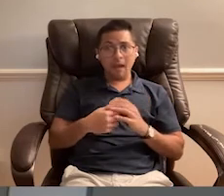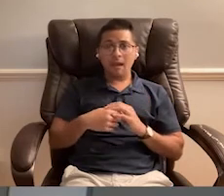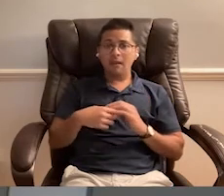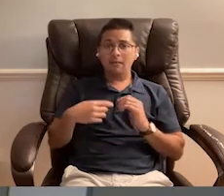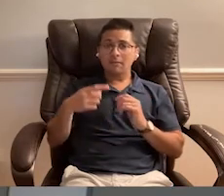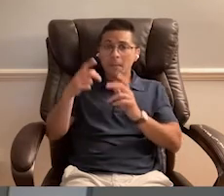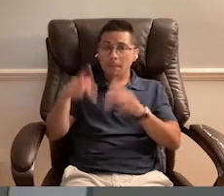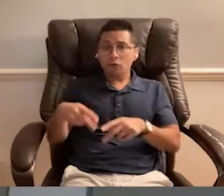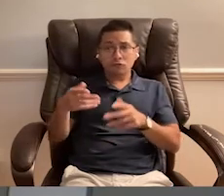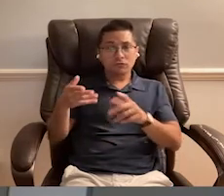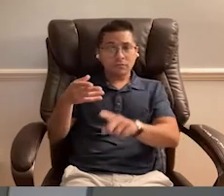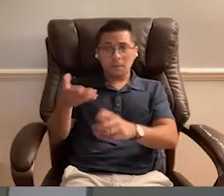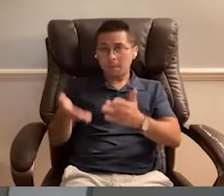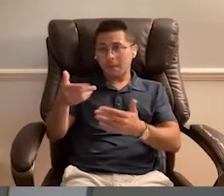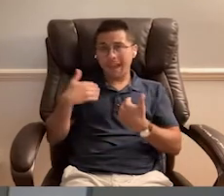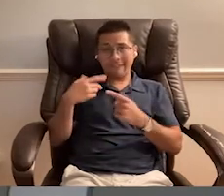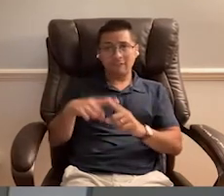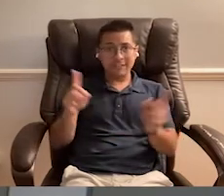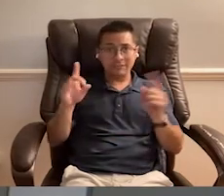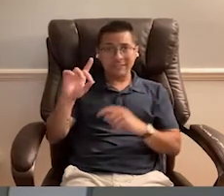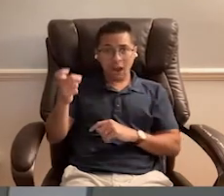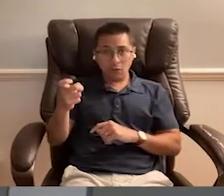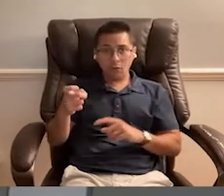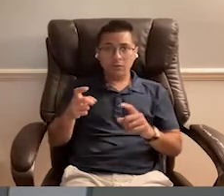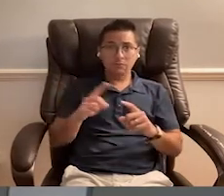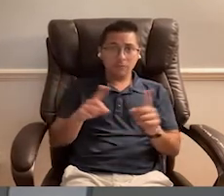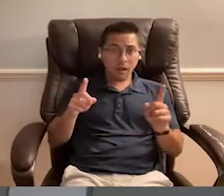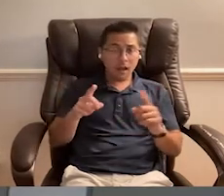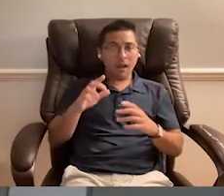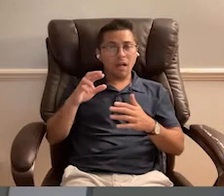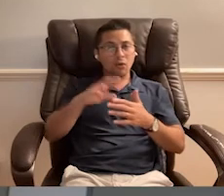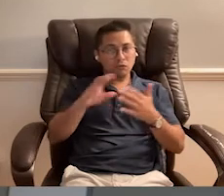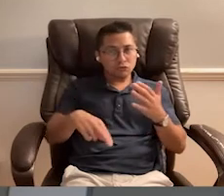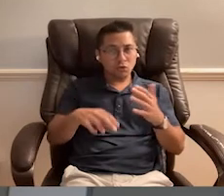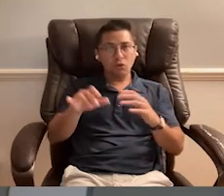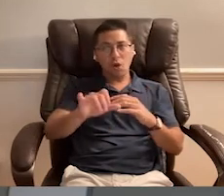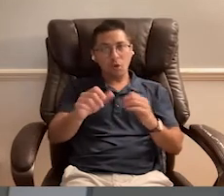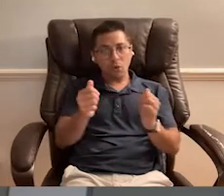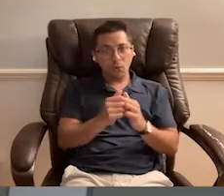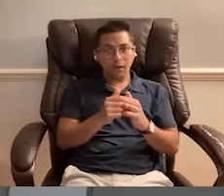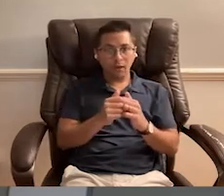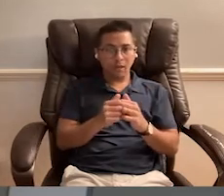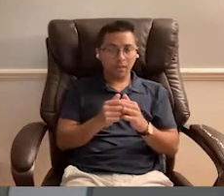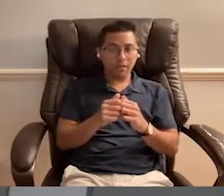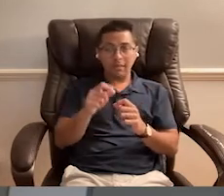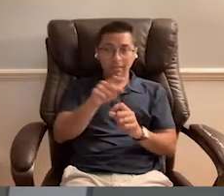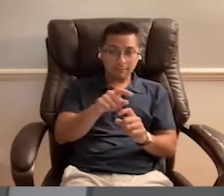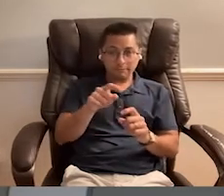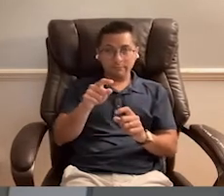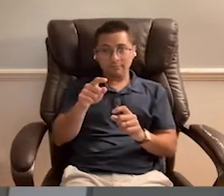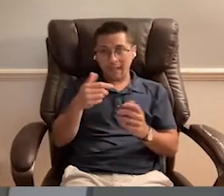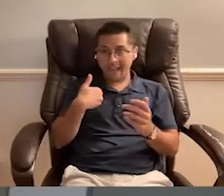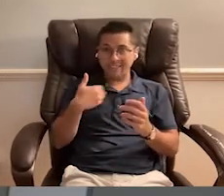Yeah. So sometimes, you know, an individual may have a different diagnosis, but it resulted